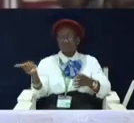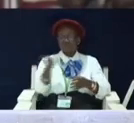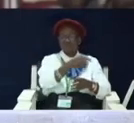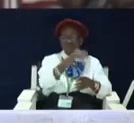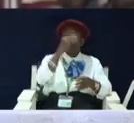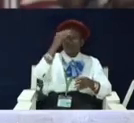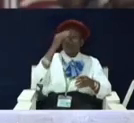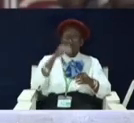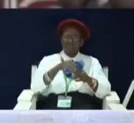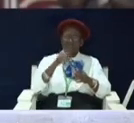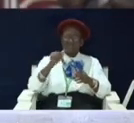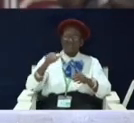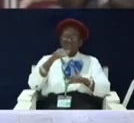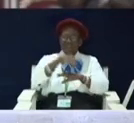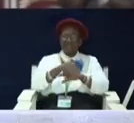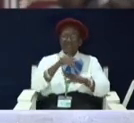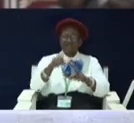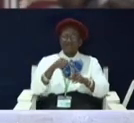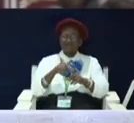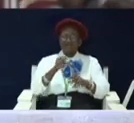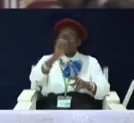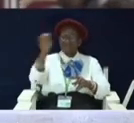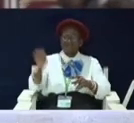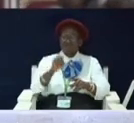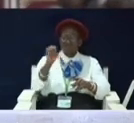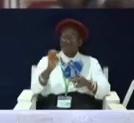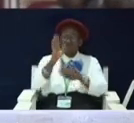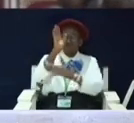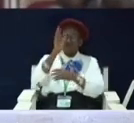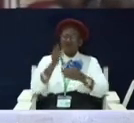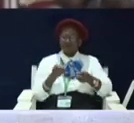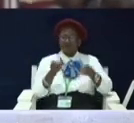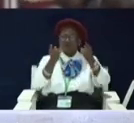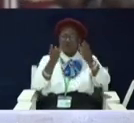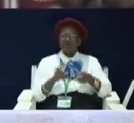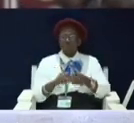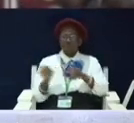God wants to do something extraordinary, I always